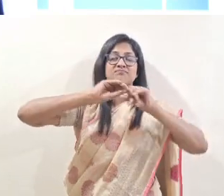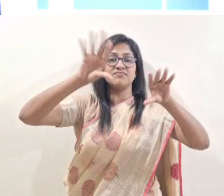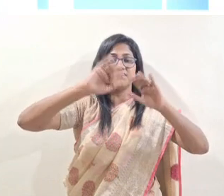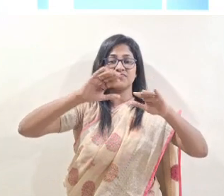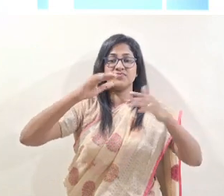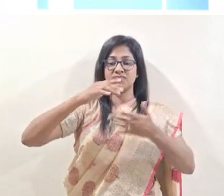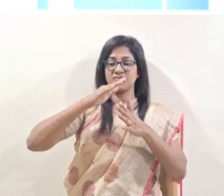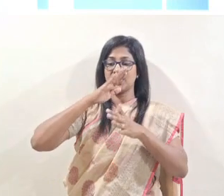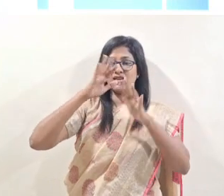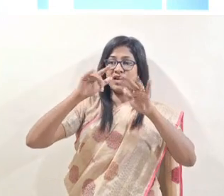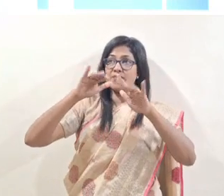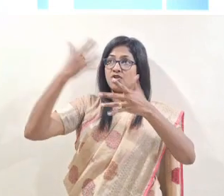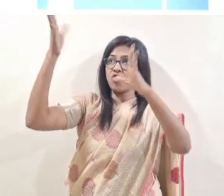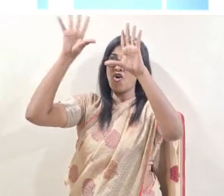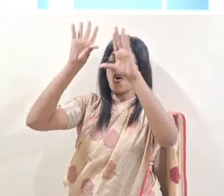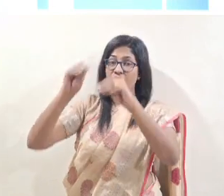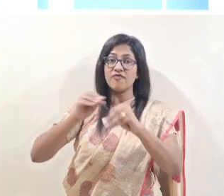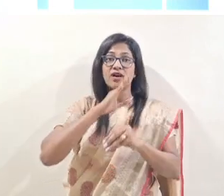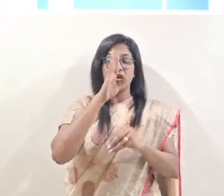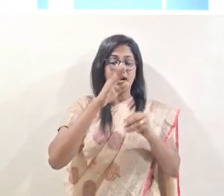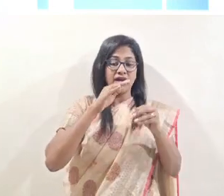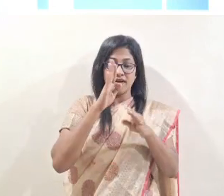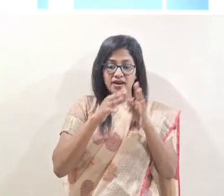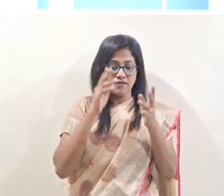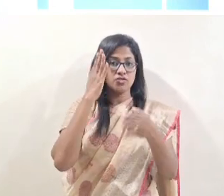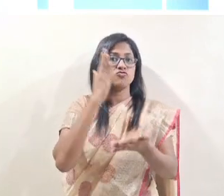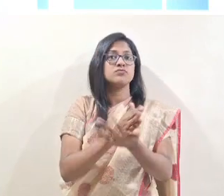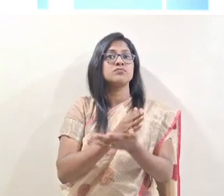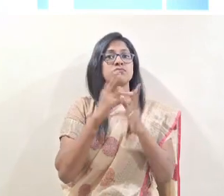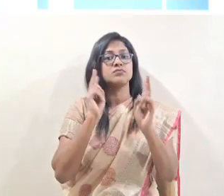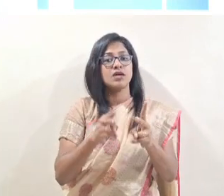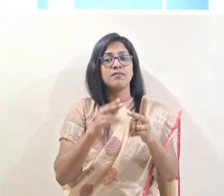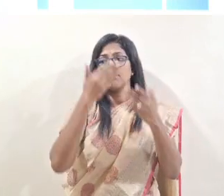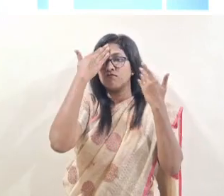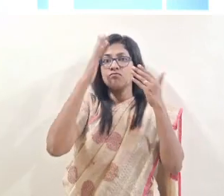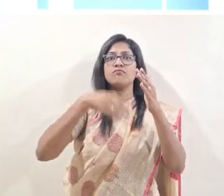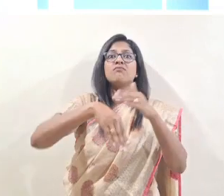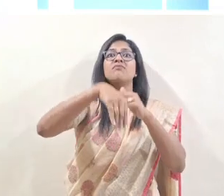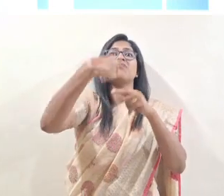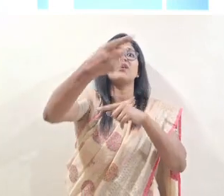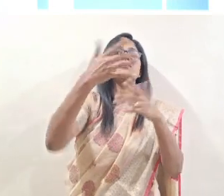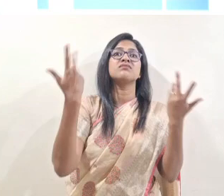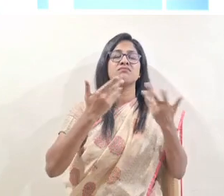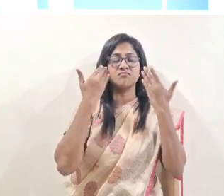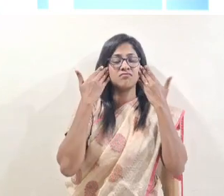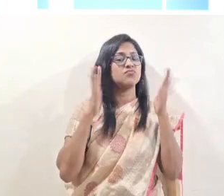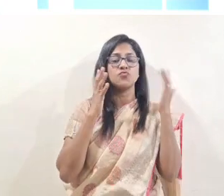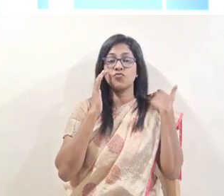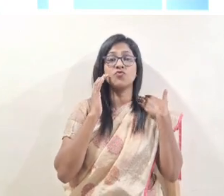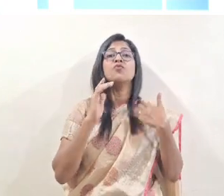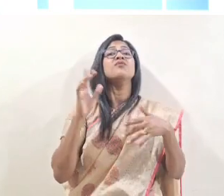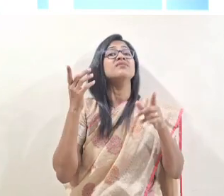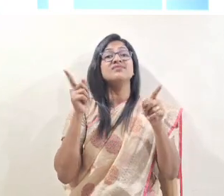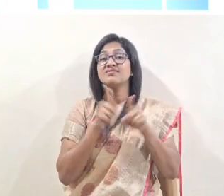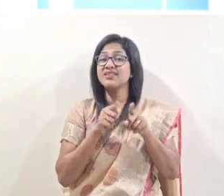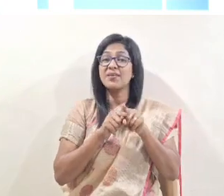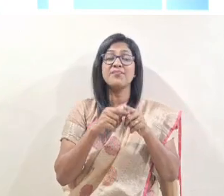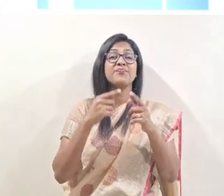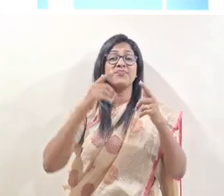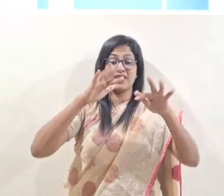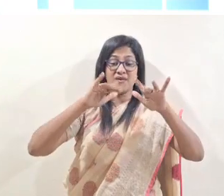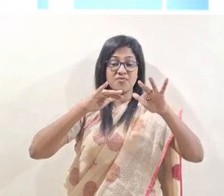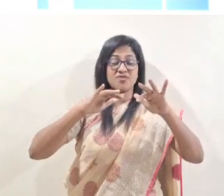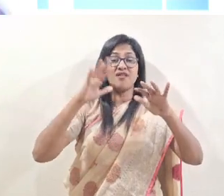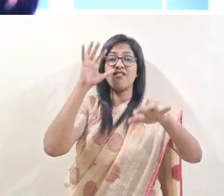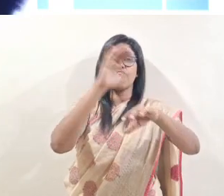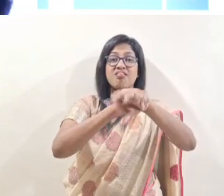trains could not be moved because drivers were not aware what was happening in the section. So the cyber attack can happen in many ways. It's not